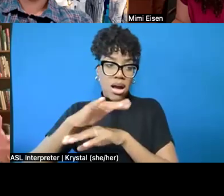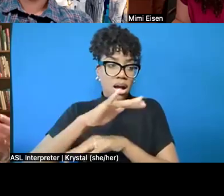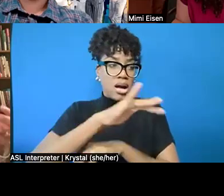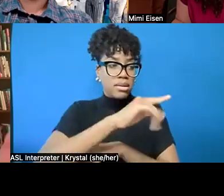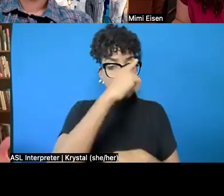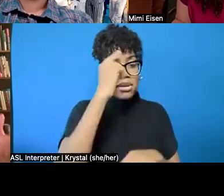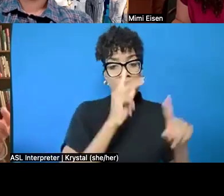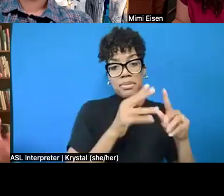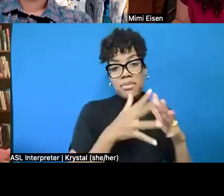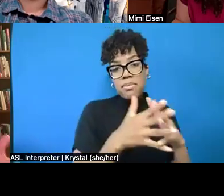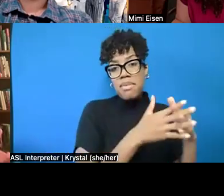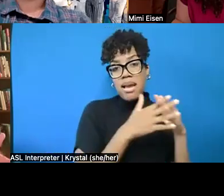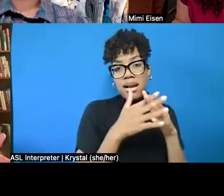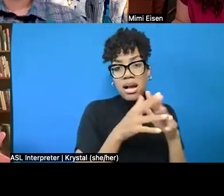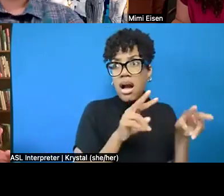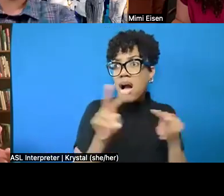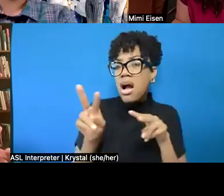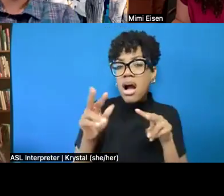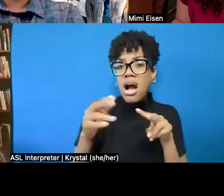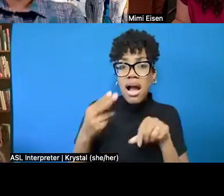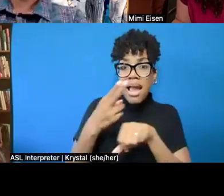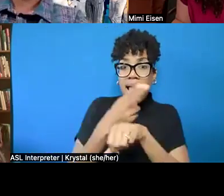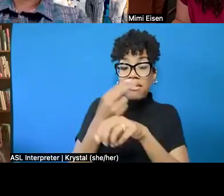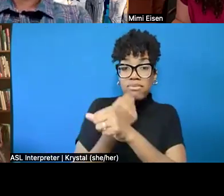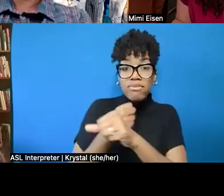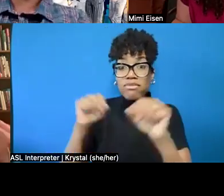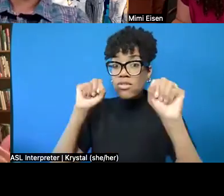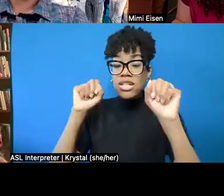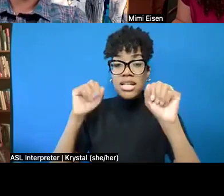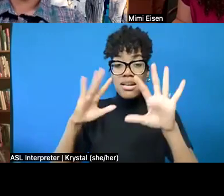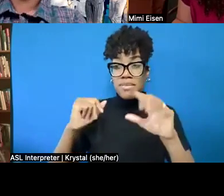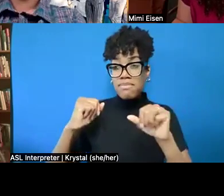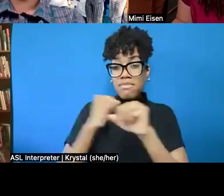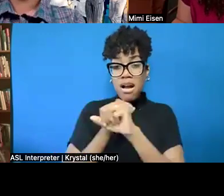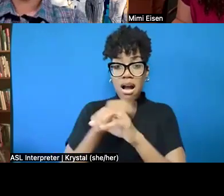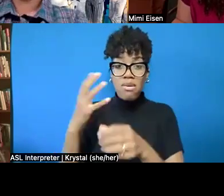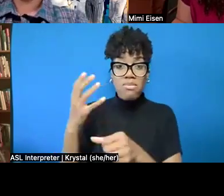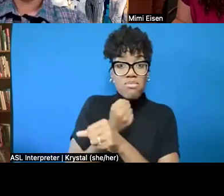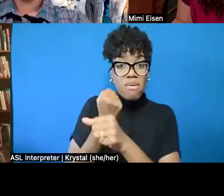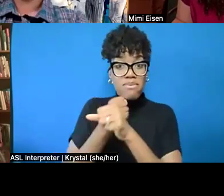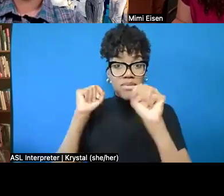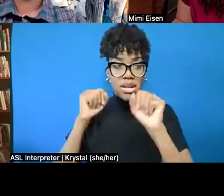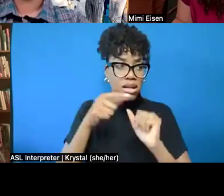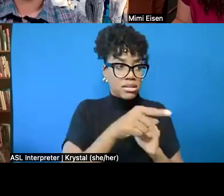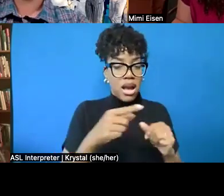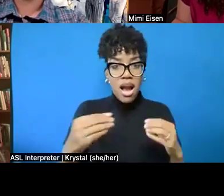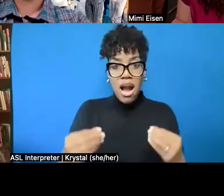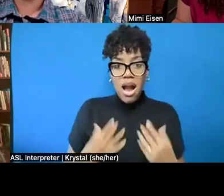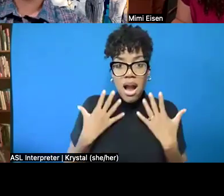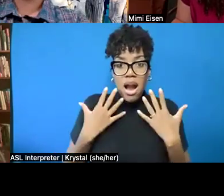enslaved people in America would learn about the Haitian Revolution and then also want to get free, right?